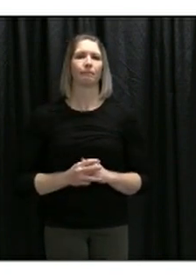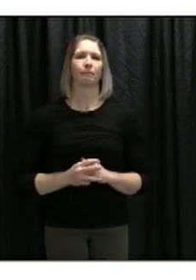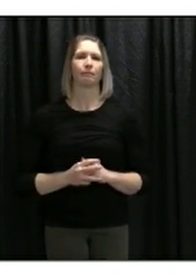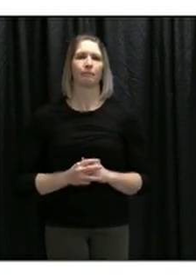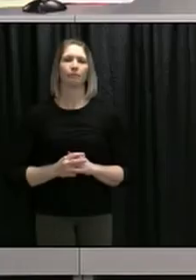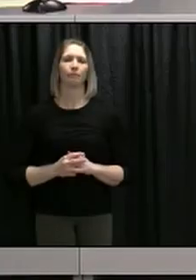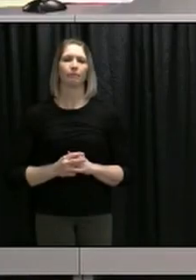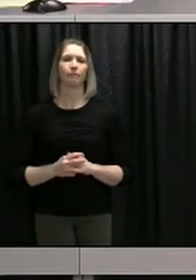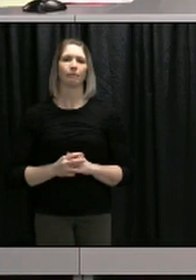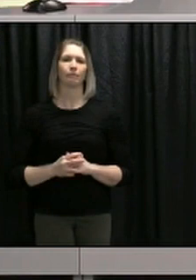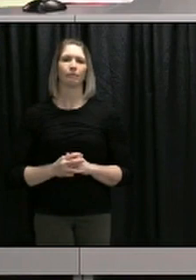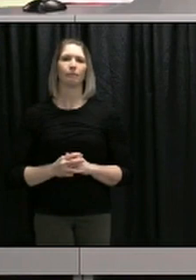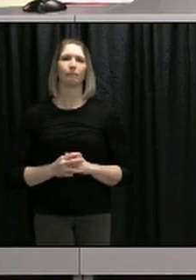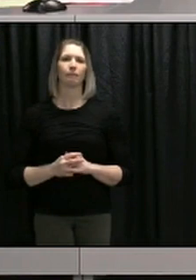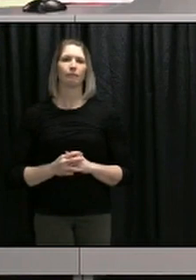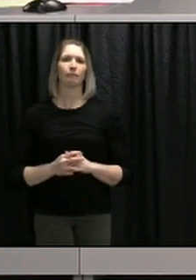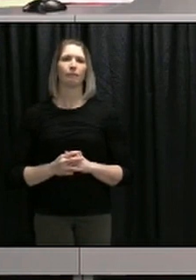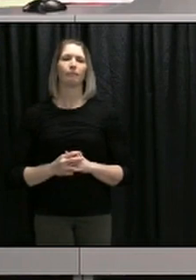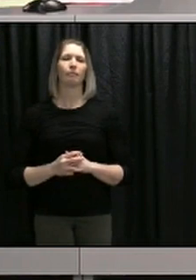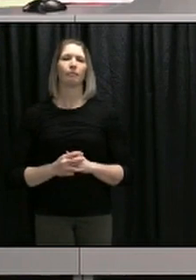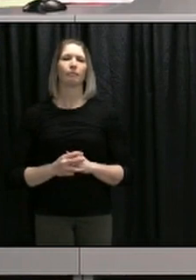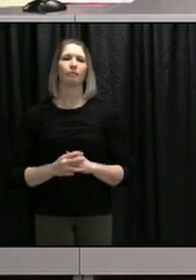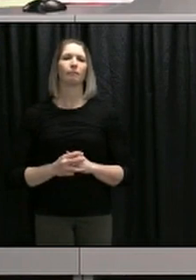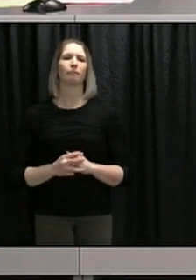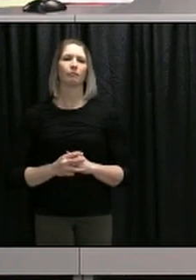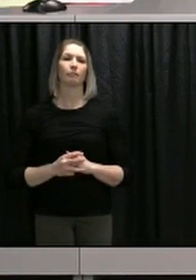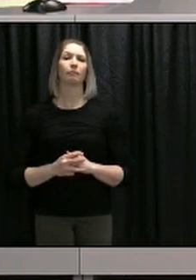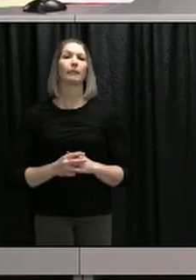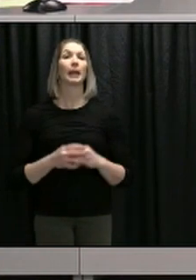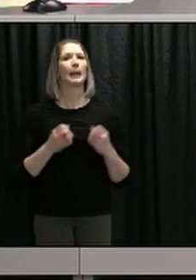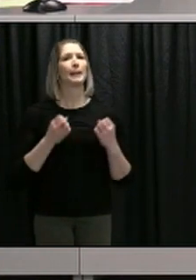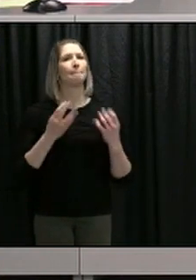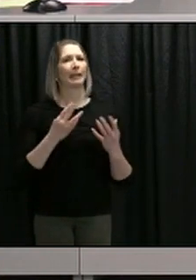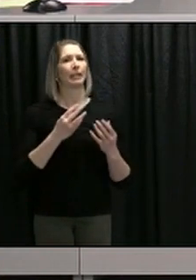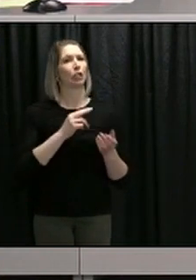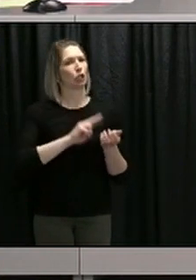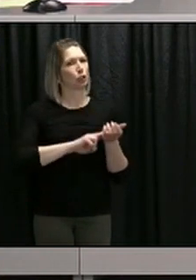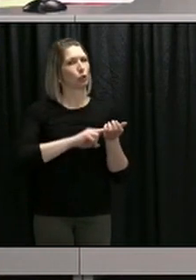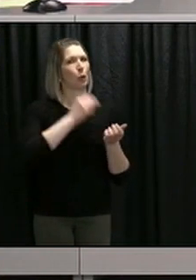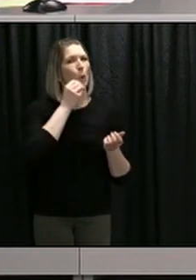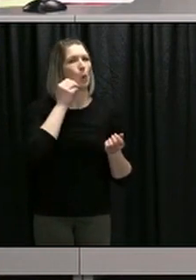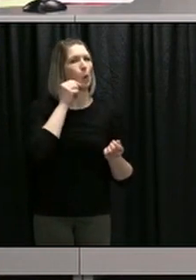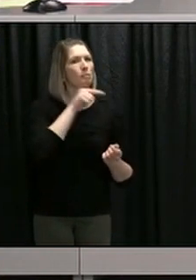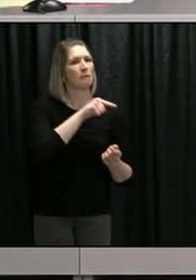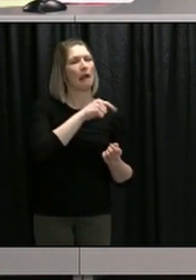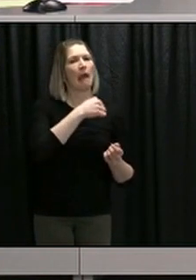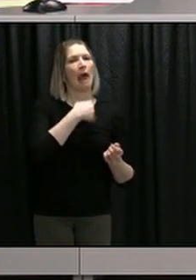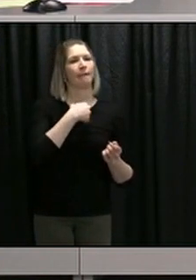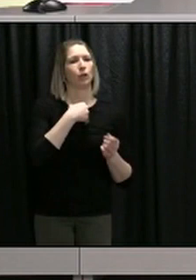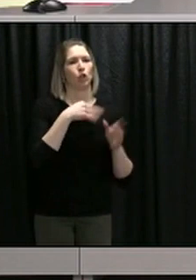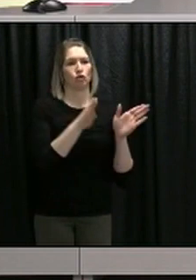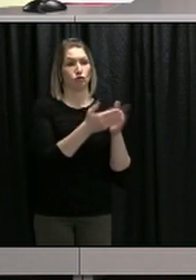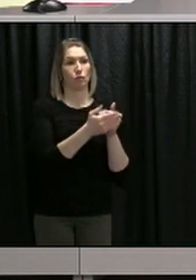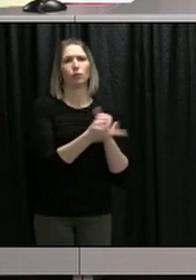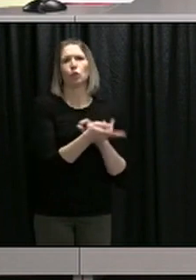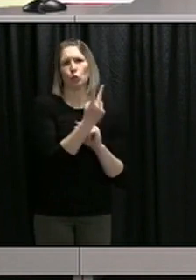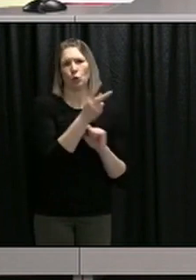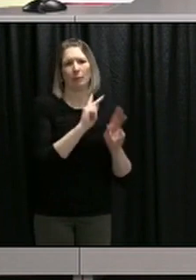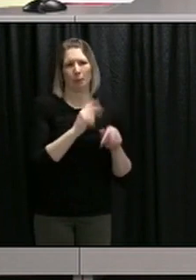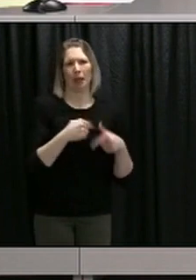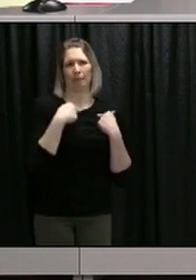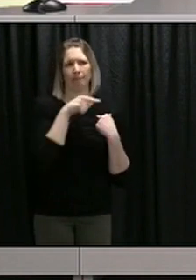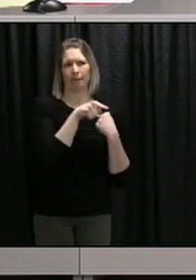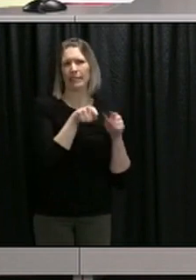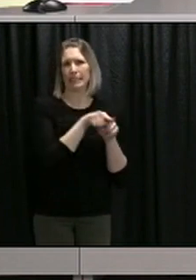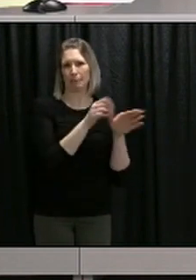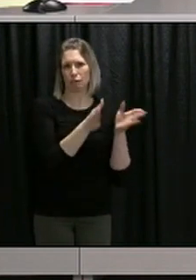Thank you. Many of the long-term care facilities have shared rooms. How are residents expected to maintain social distance,